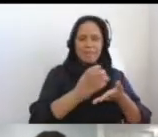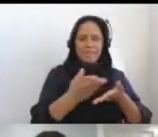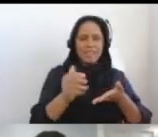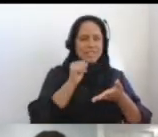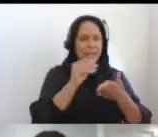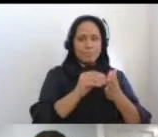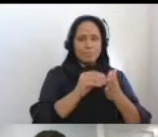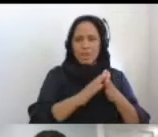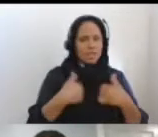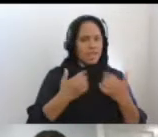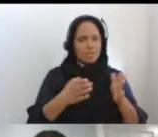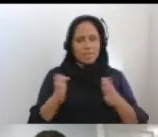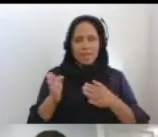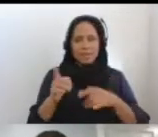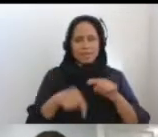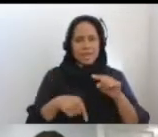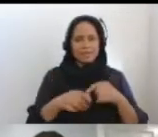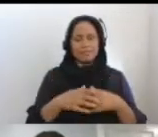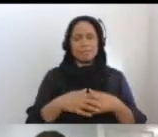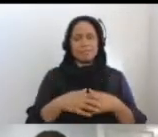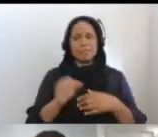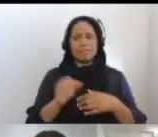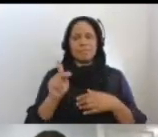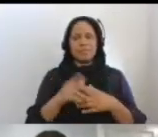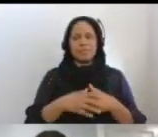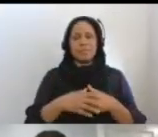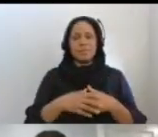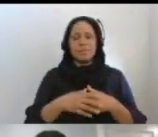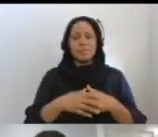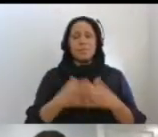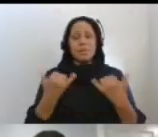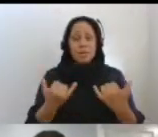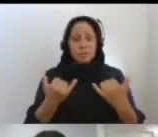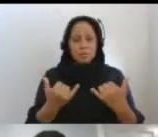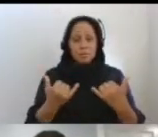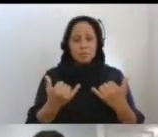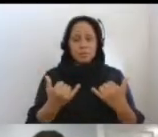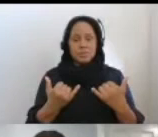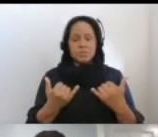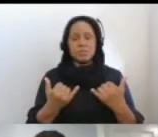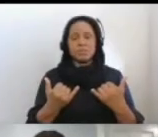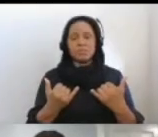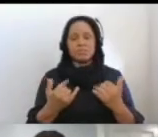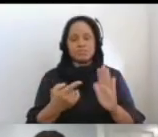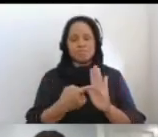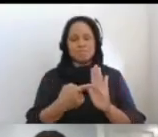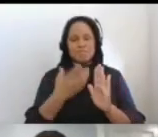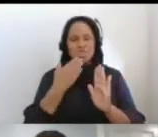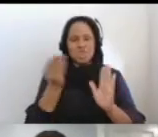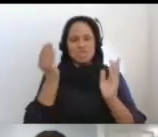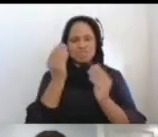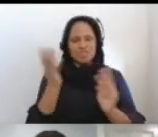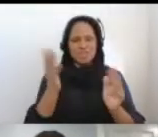plan. Okay, now here is the good stuff.